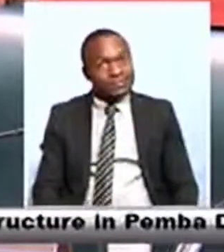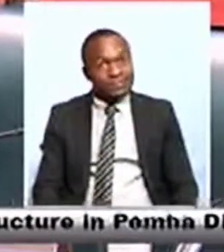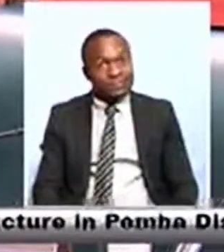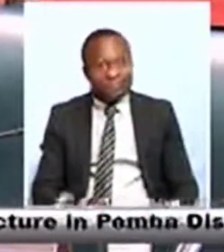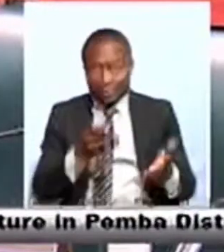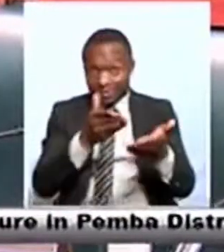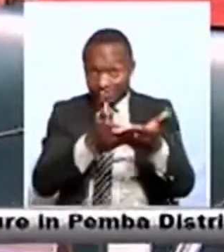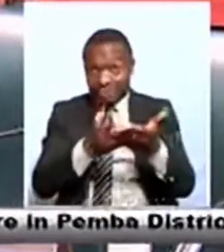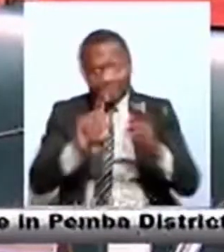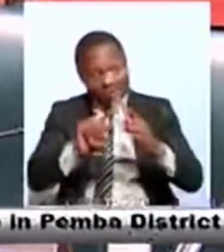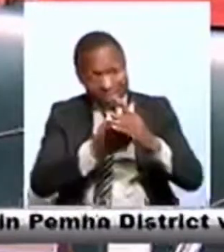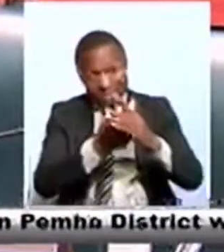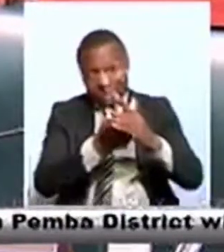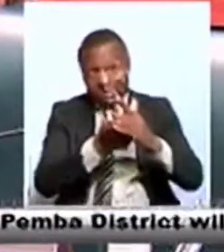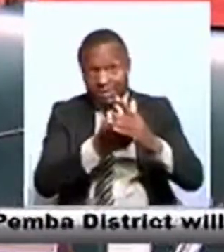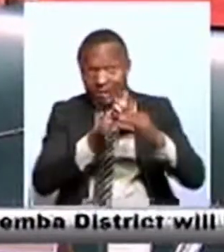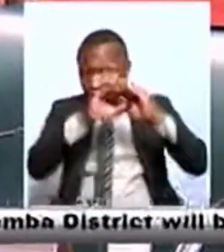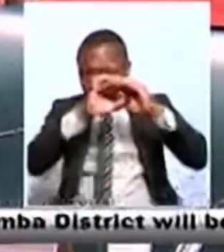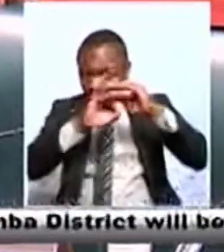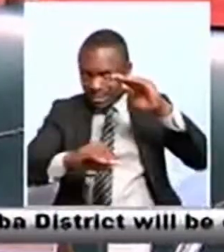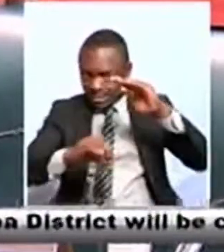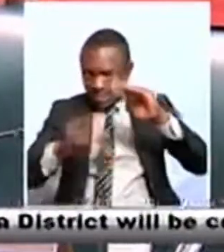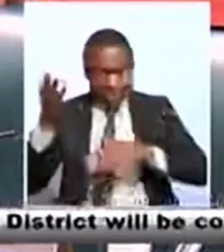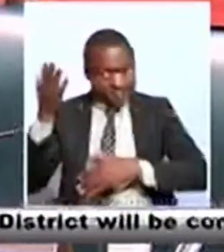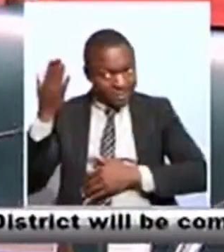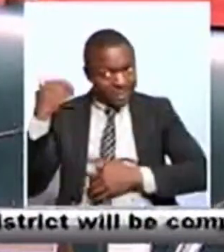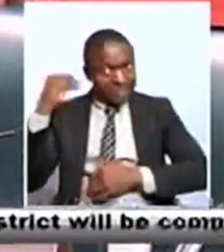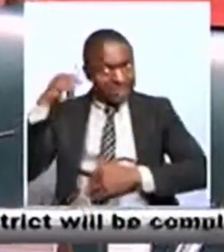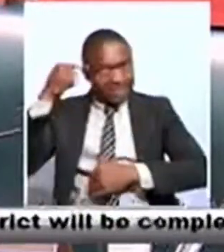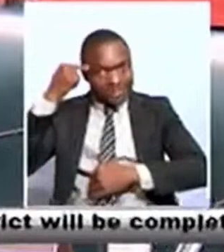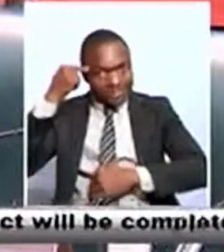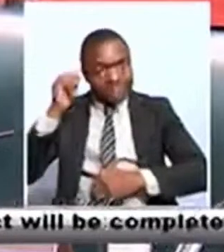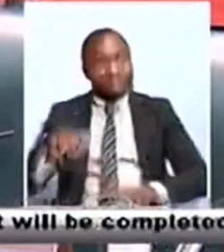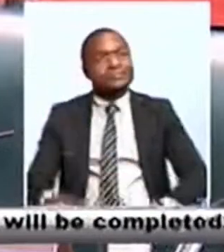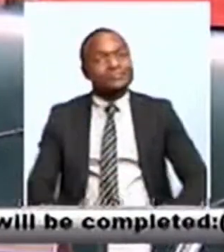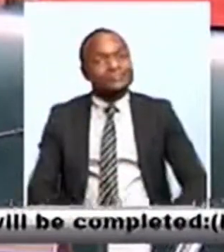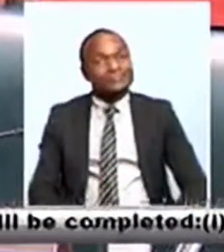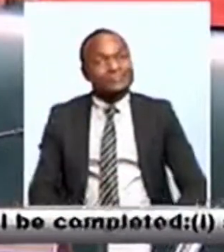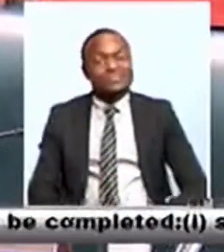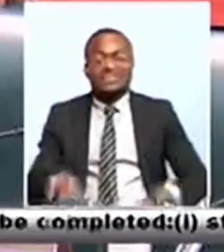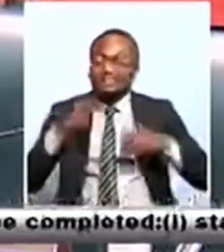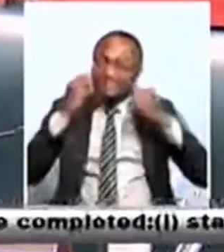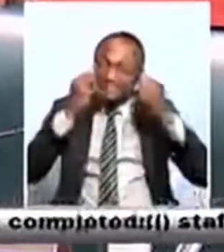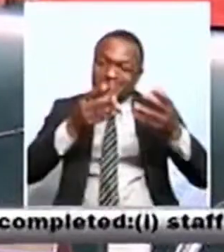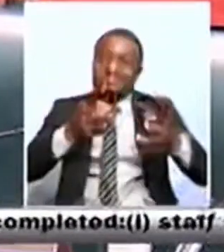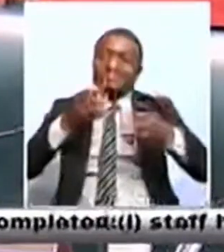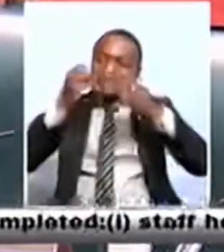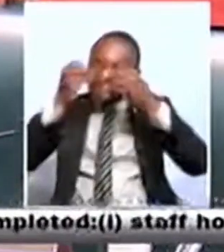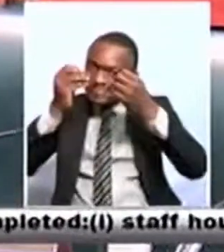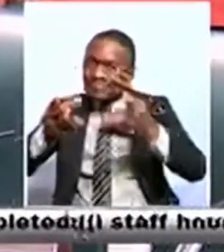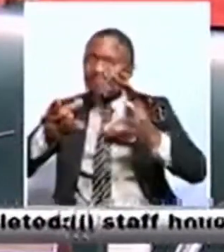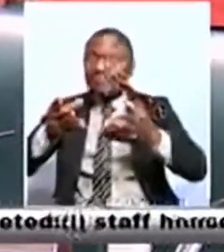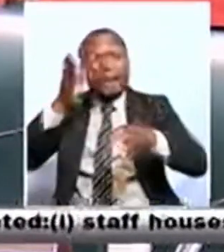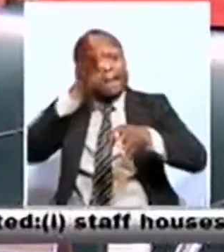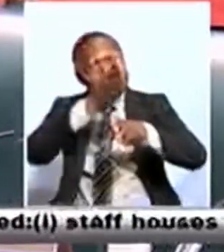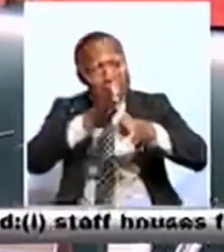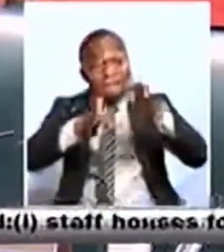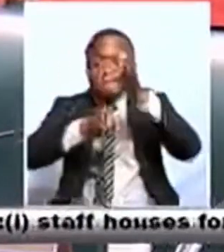were started under the previous government. So many